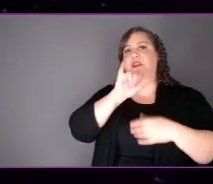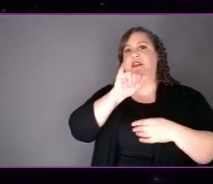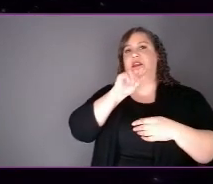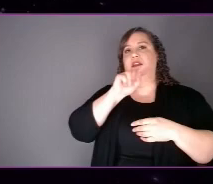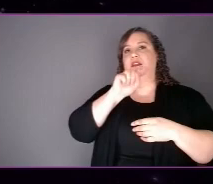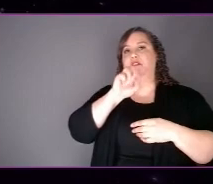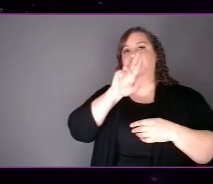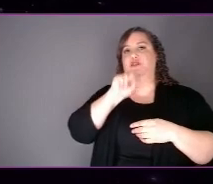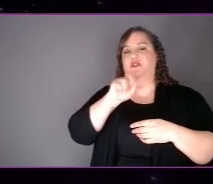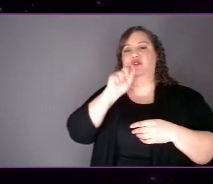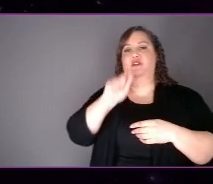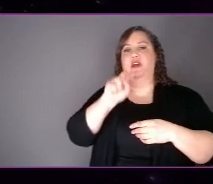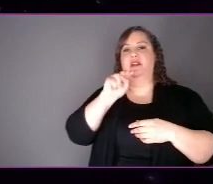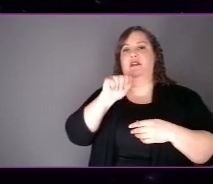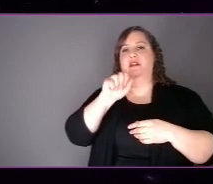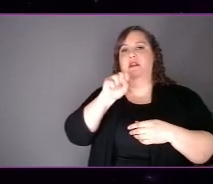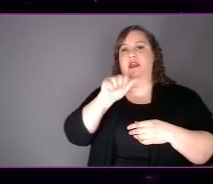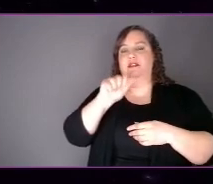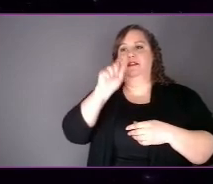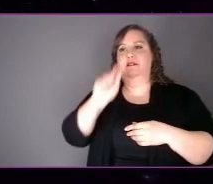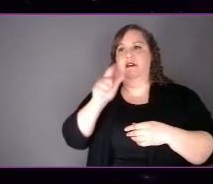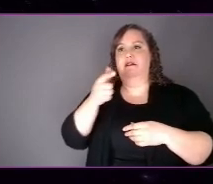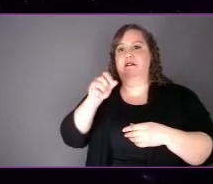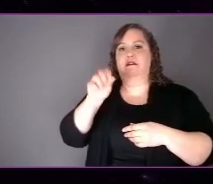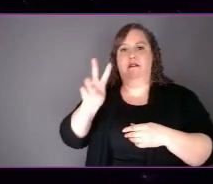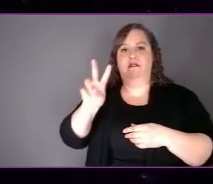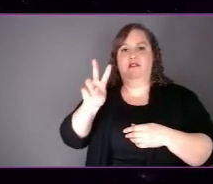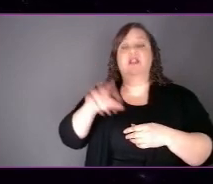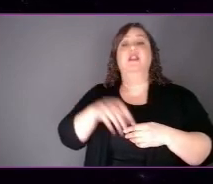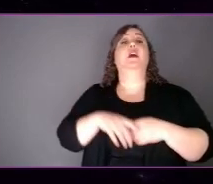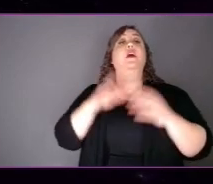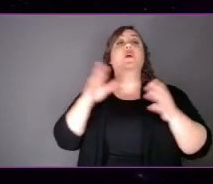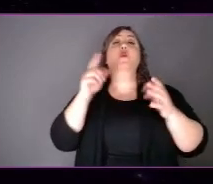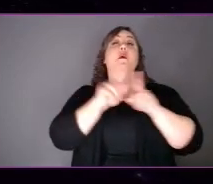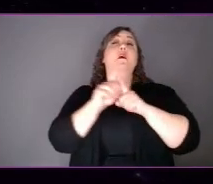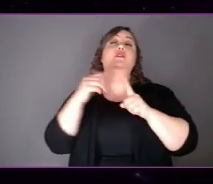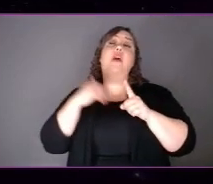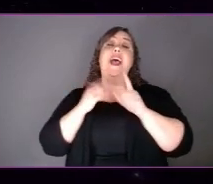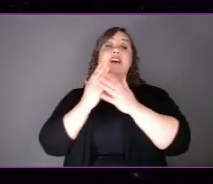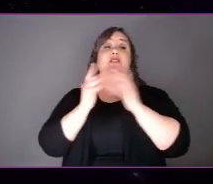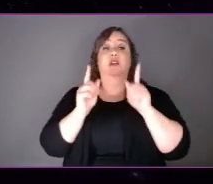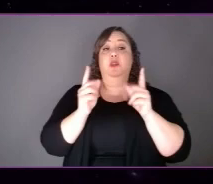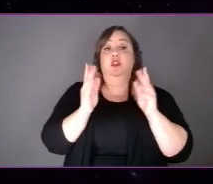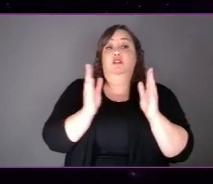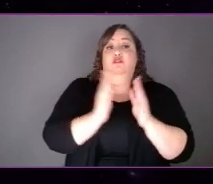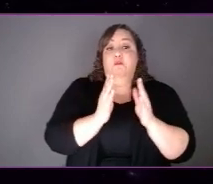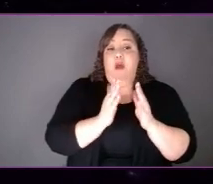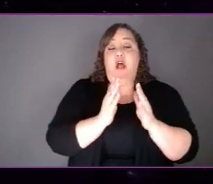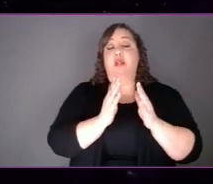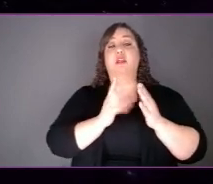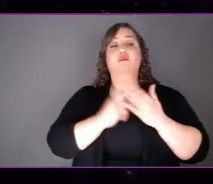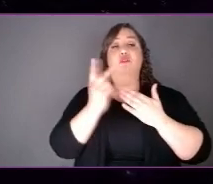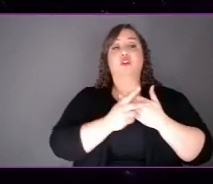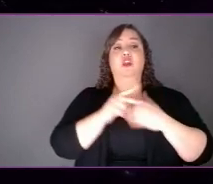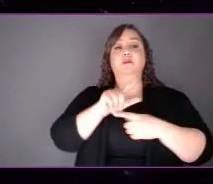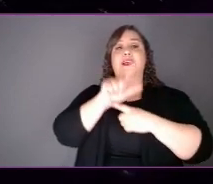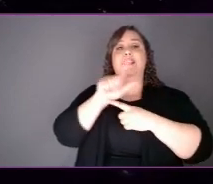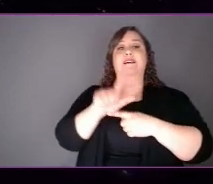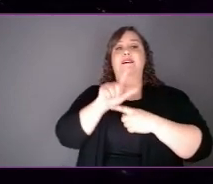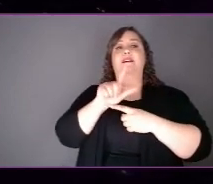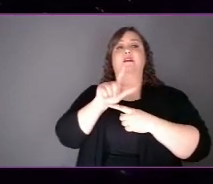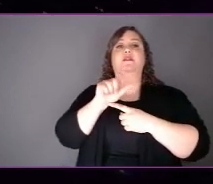other smaller programs, but also just as great, our L-Space Academy, and then we also have internships through the